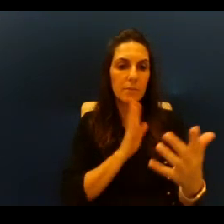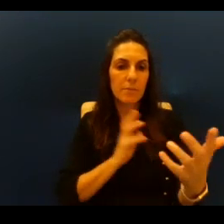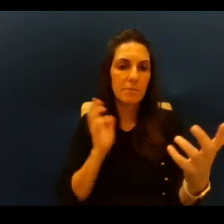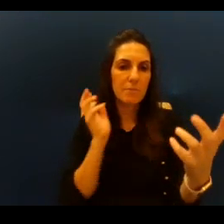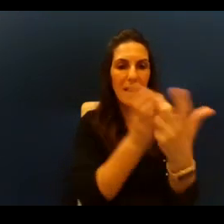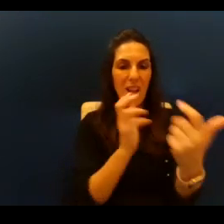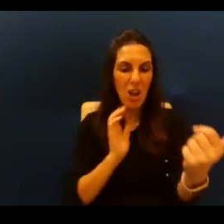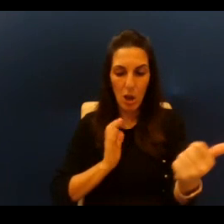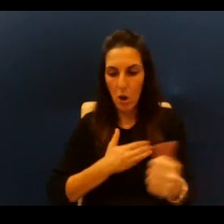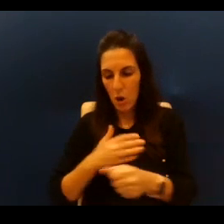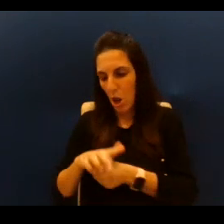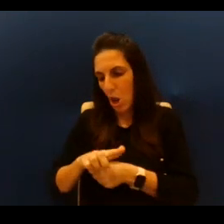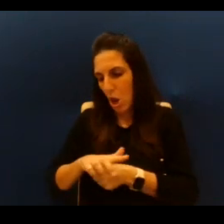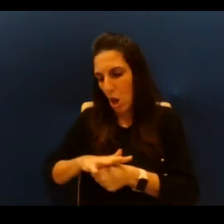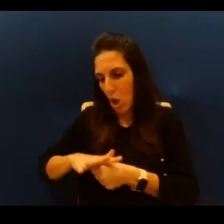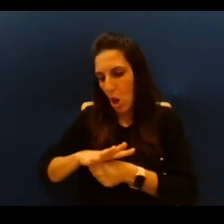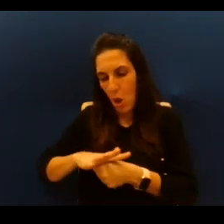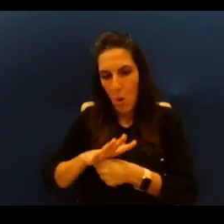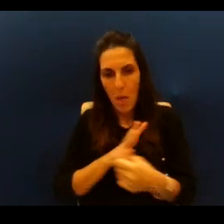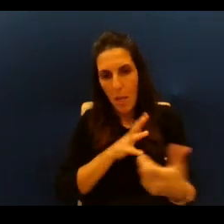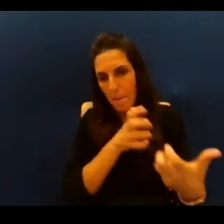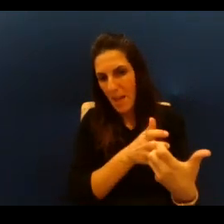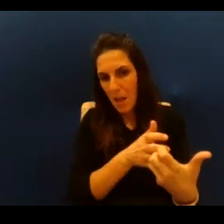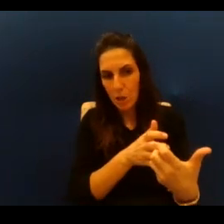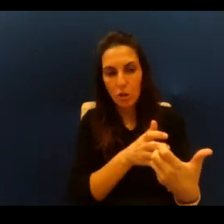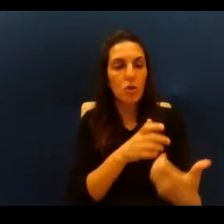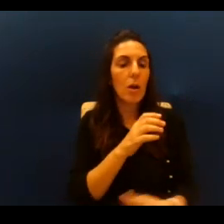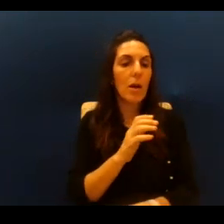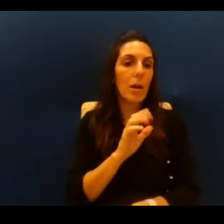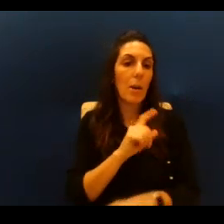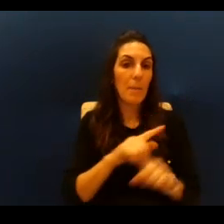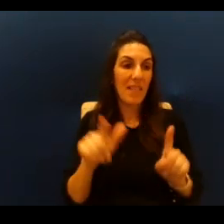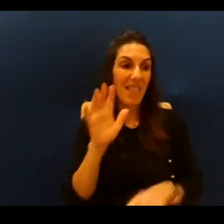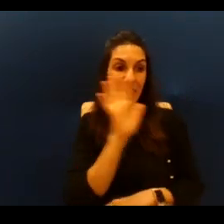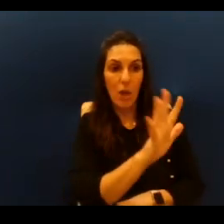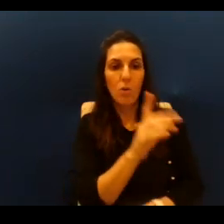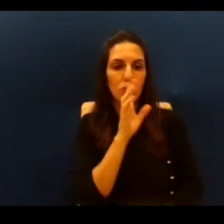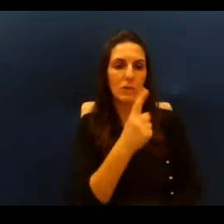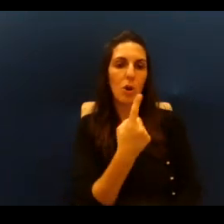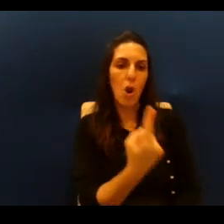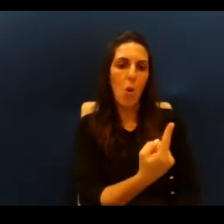match, but theirs will be a loan.